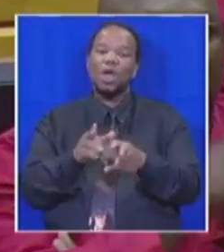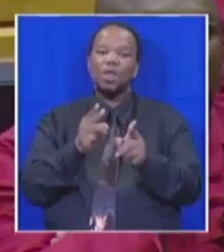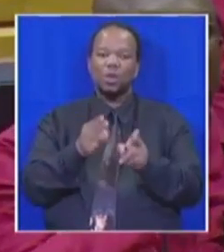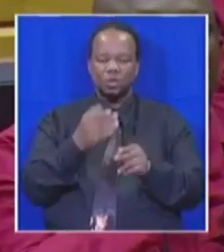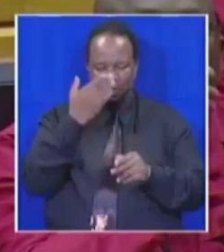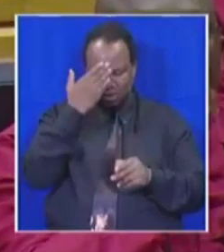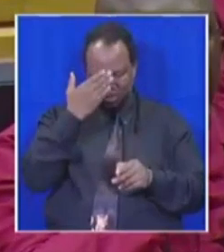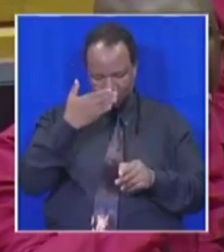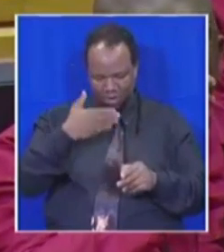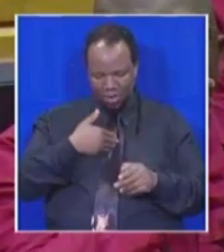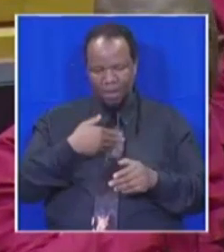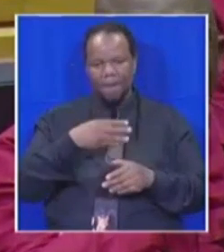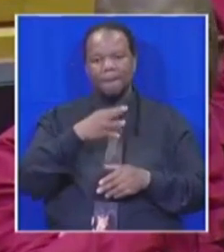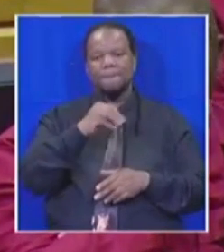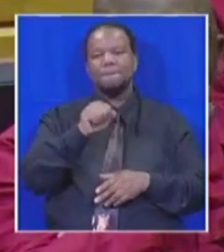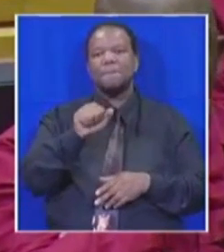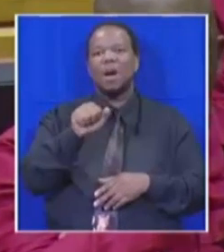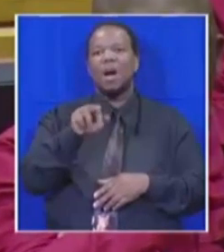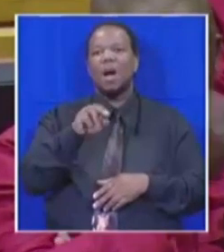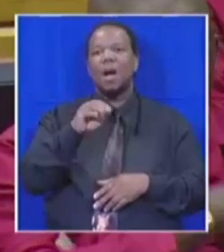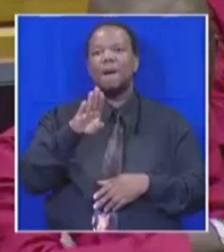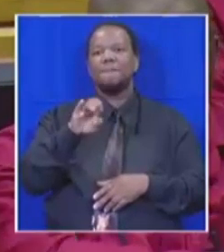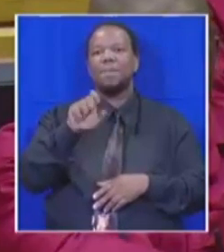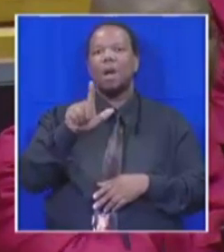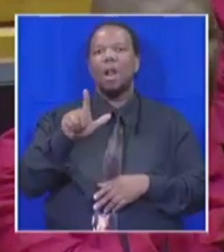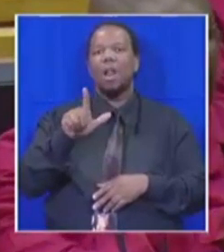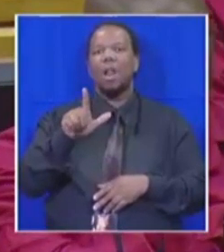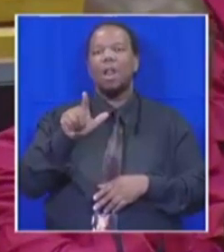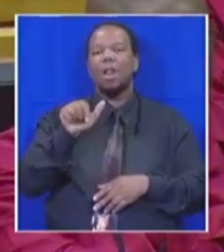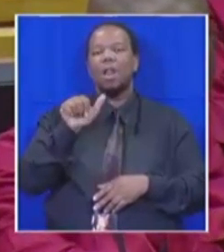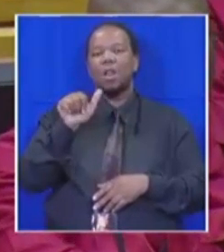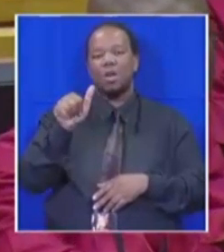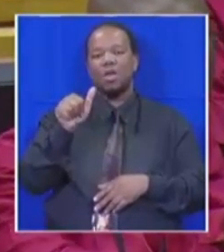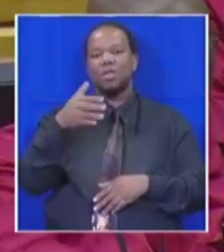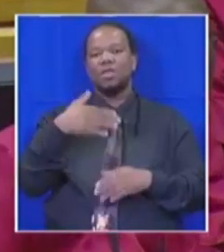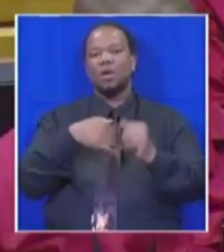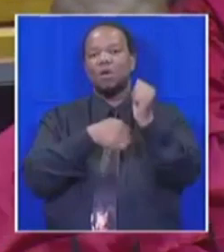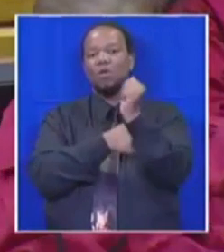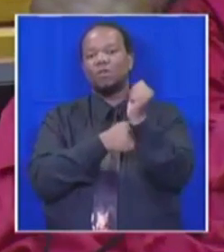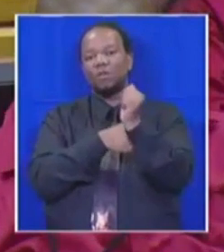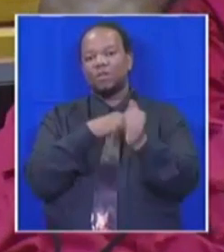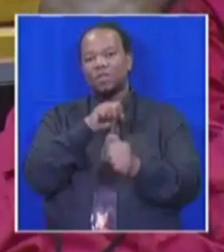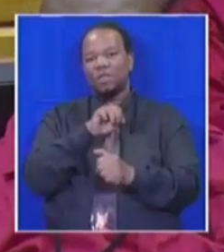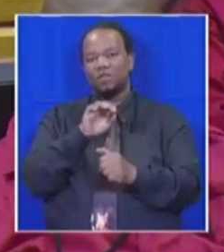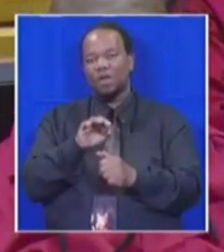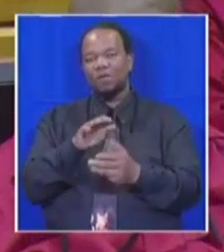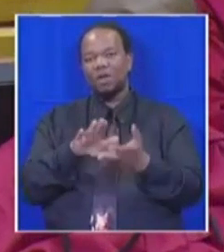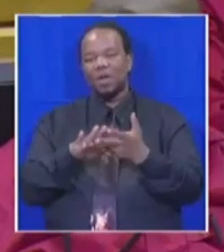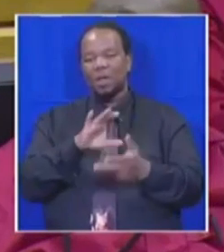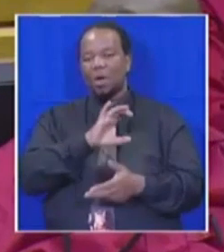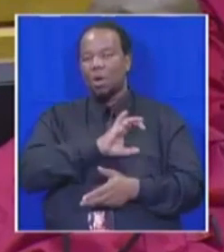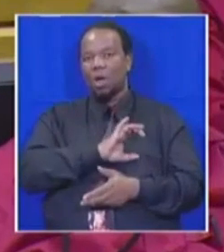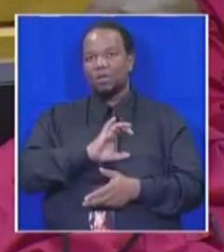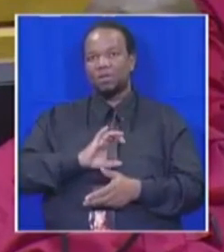Fighter Mama Mabel, a staff member in the headquarters of the EFF. And the councillor candidates, fighter